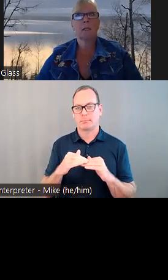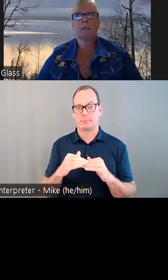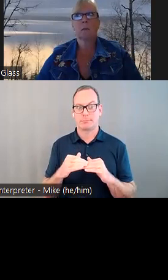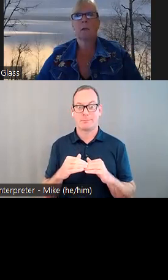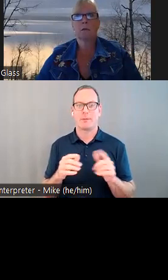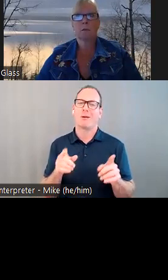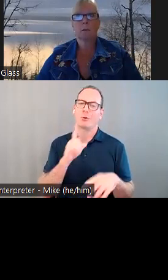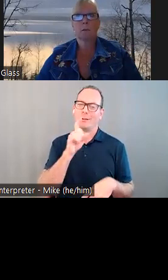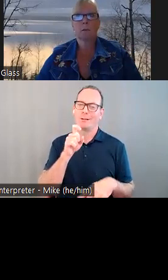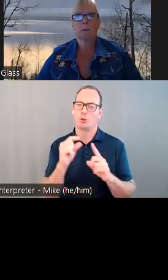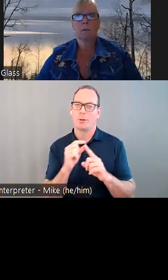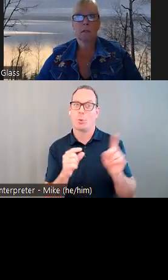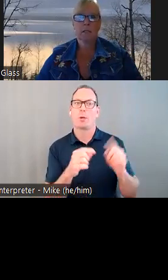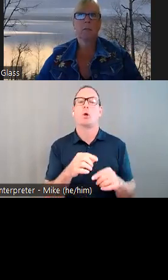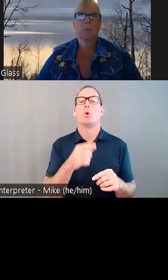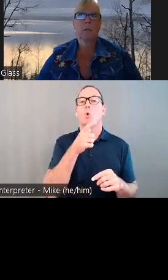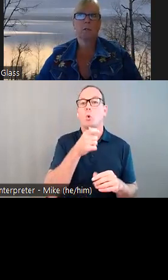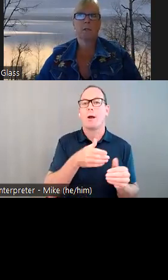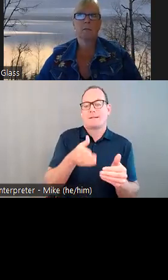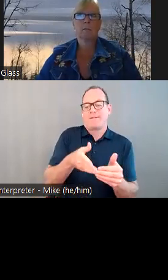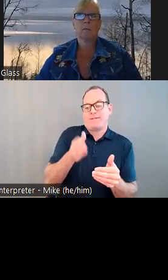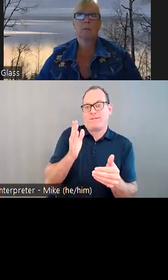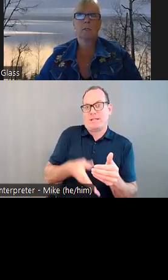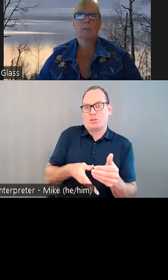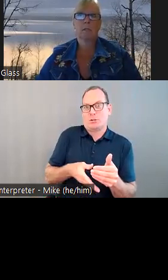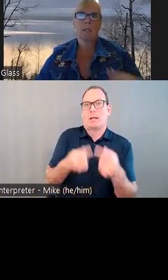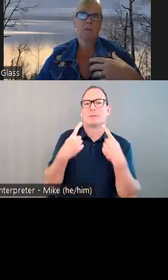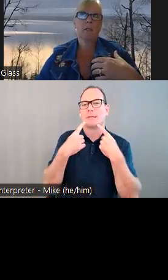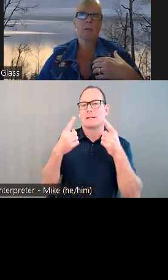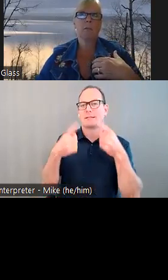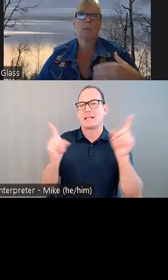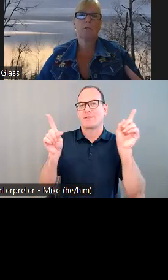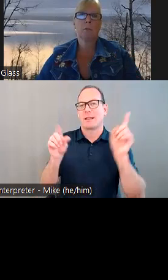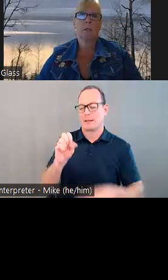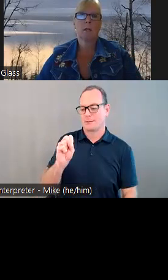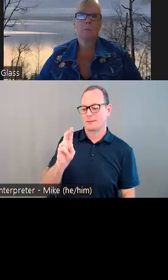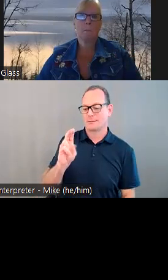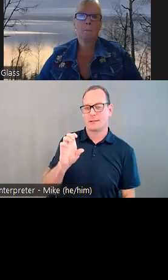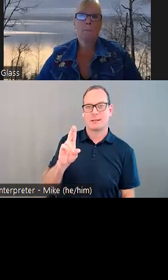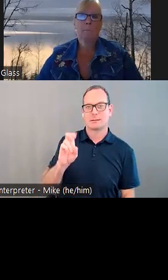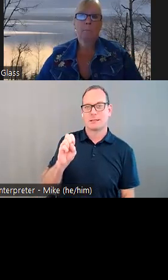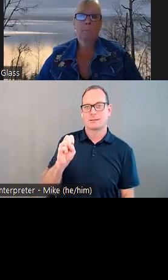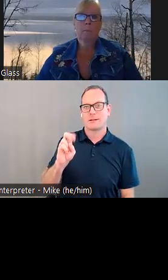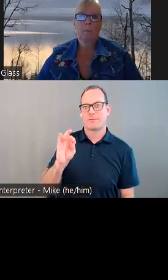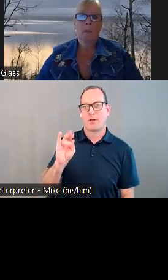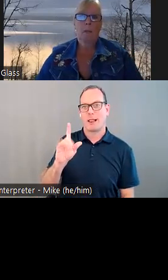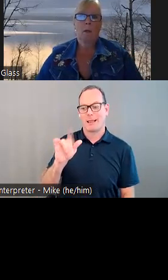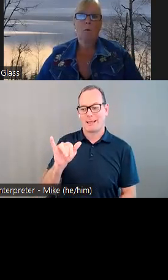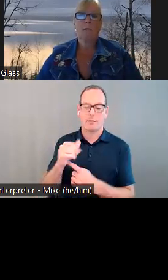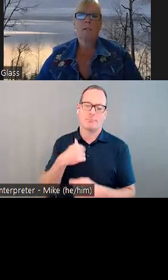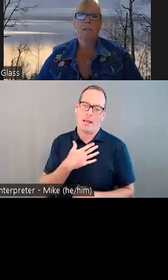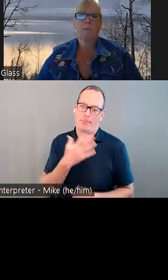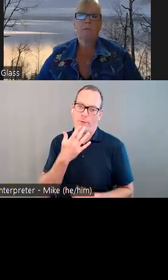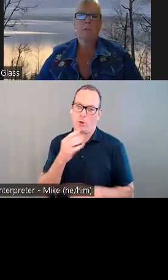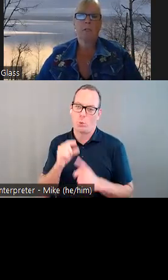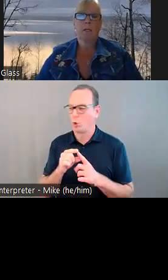completed at least one milestone, because that's what the measure is. So the word successfully, in my opinion, should be in there. Oh,